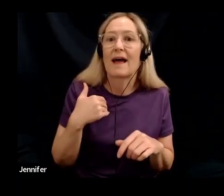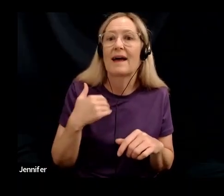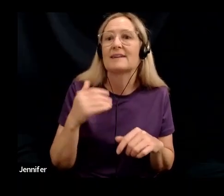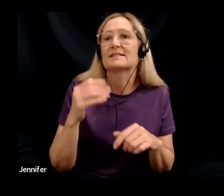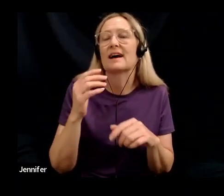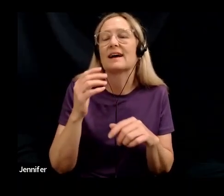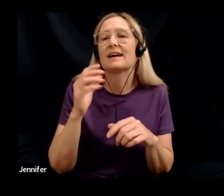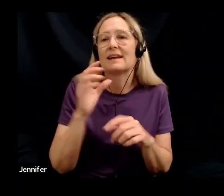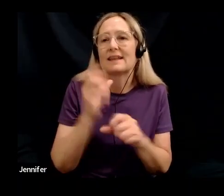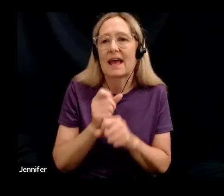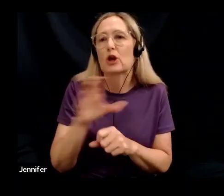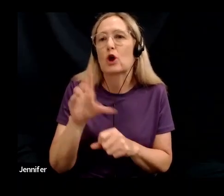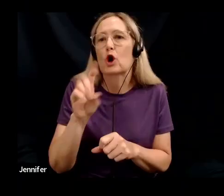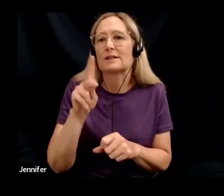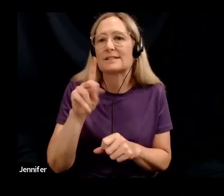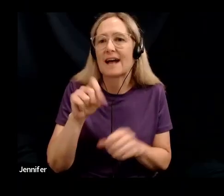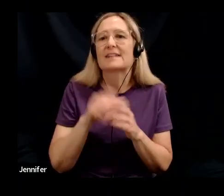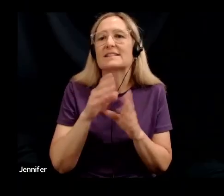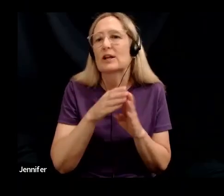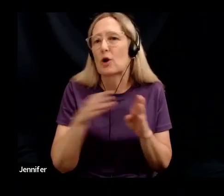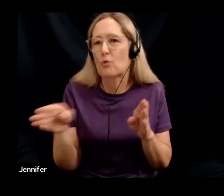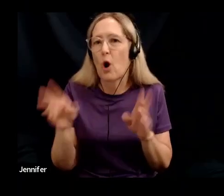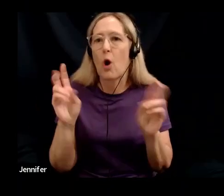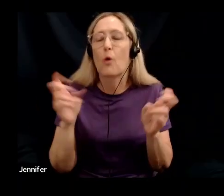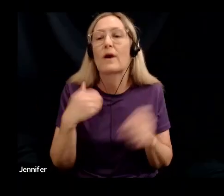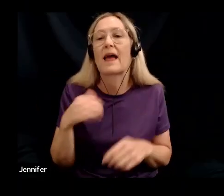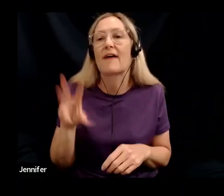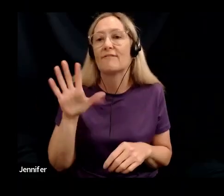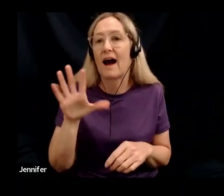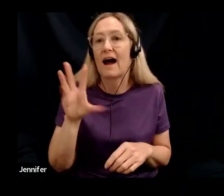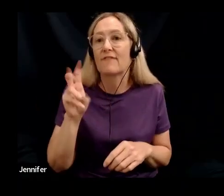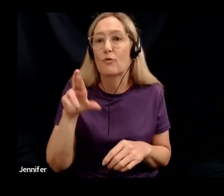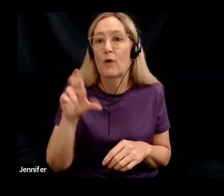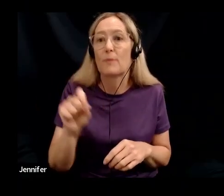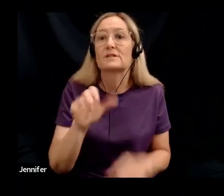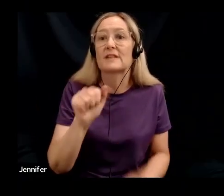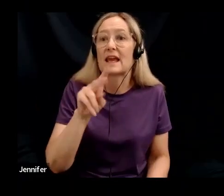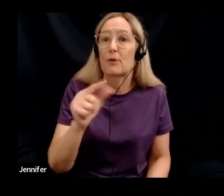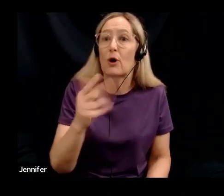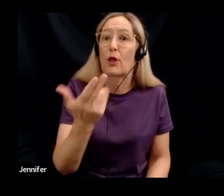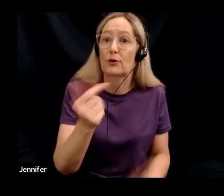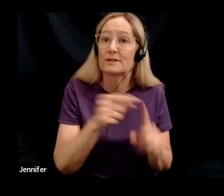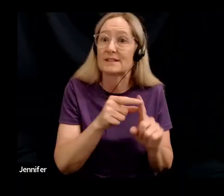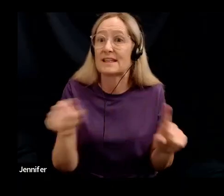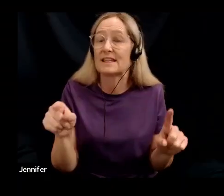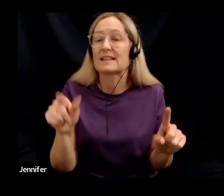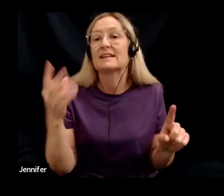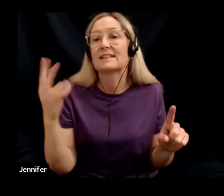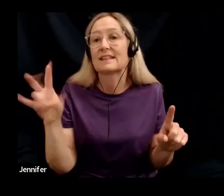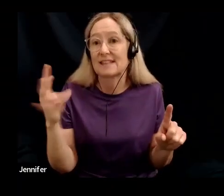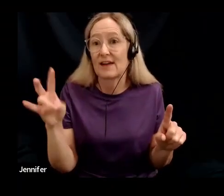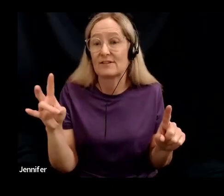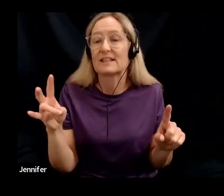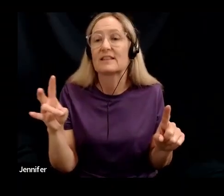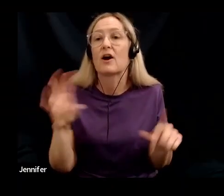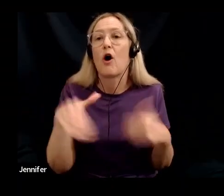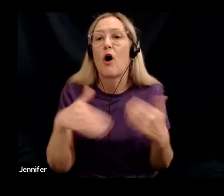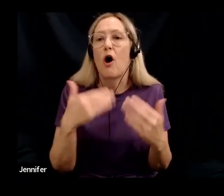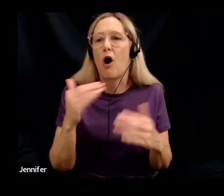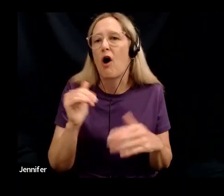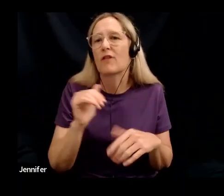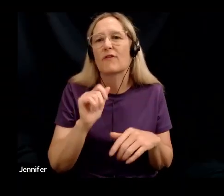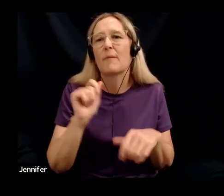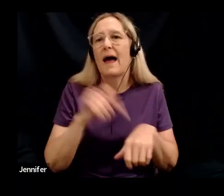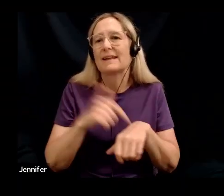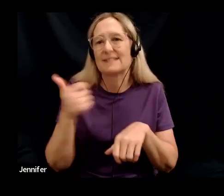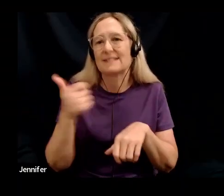Row campaign. We have 5 webinars running April 13th through April 17th, all at 10 a.m., and